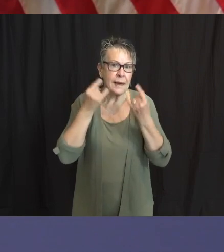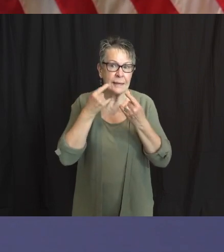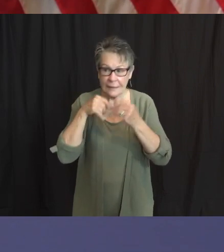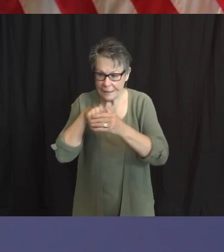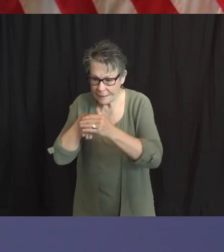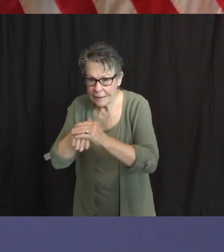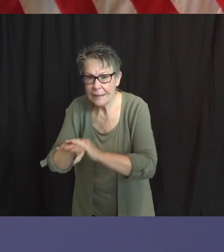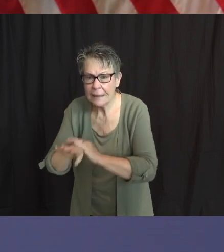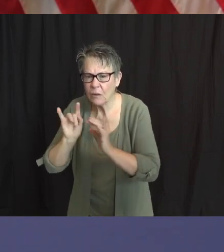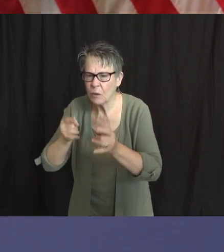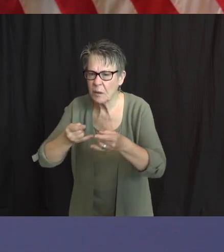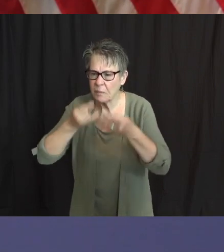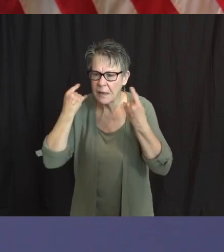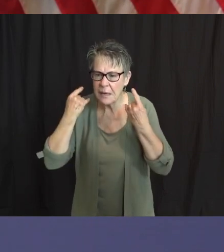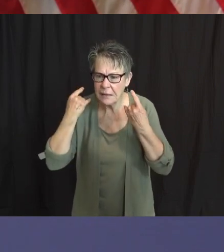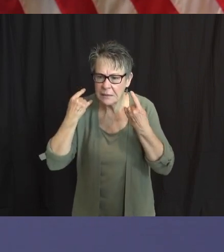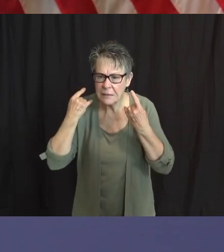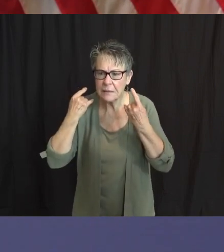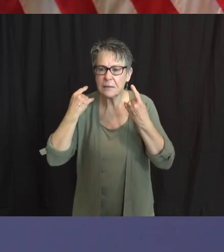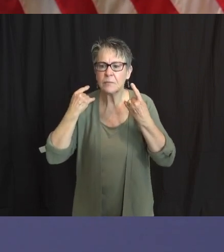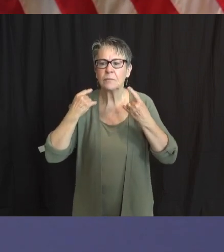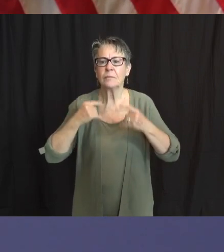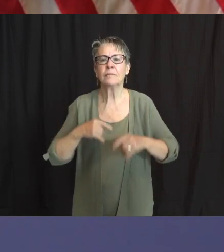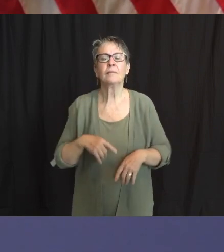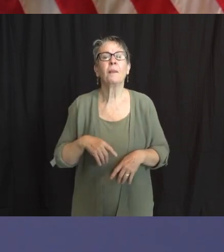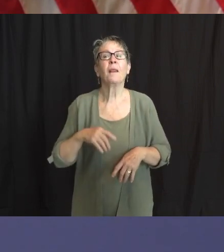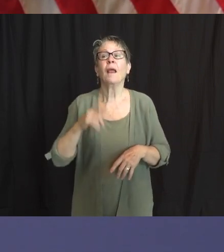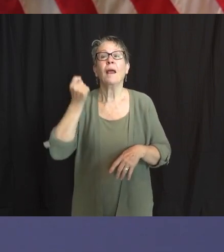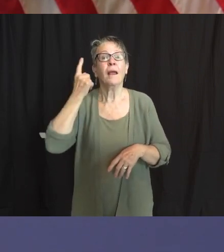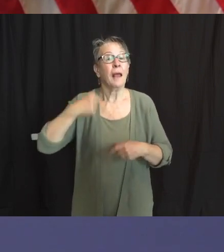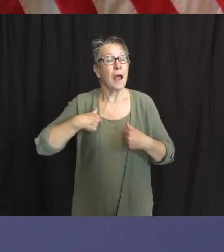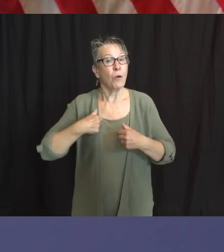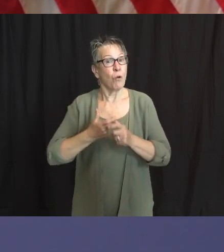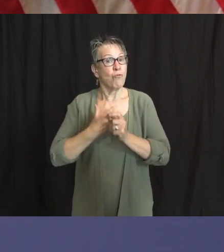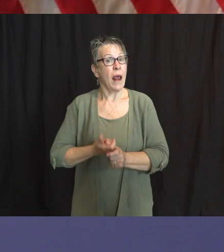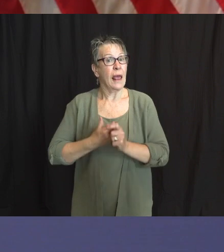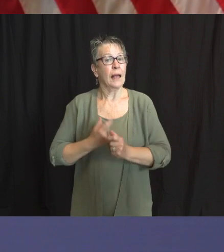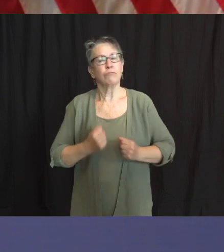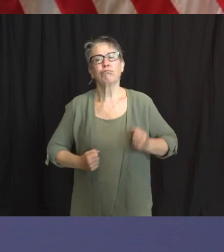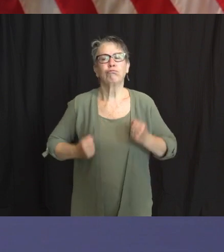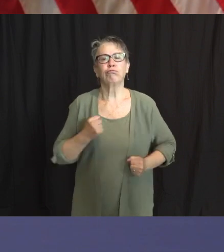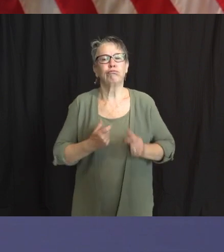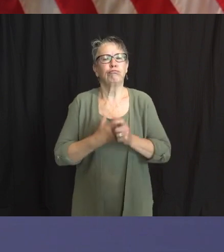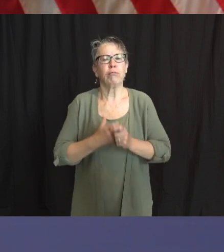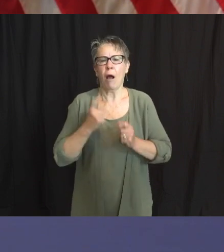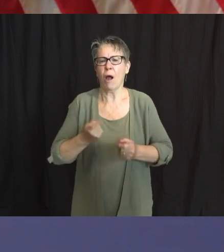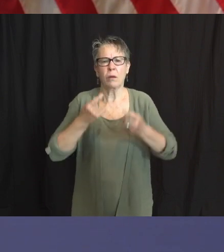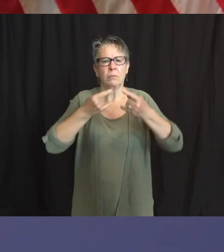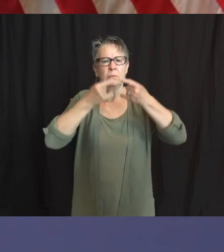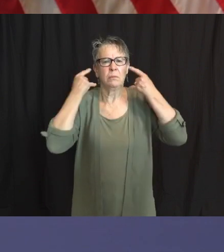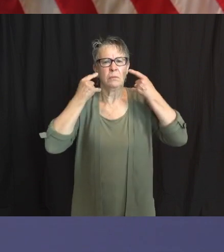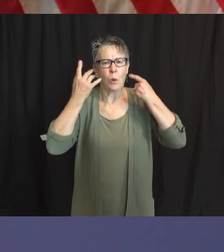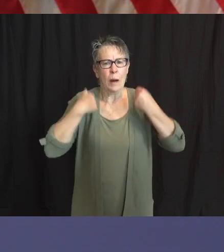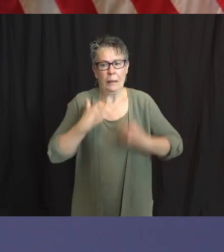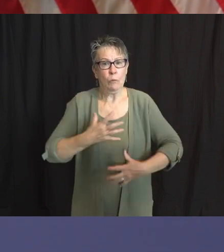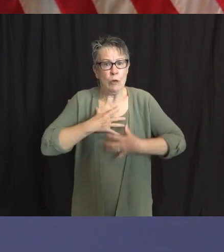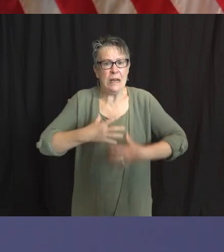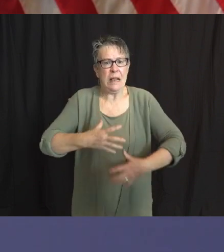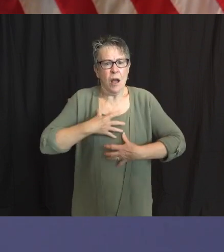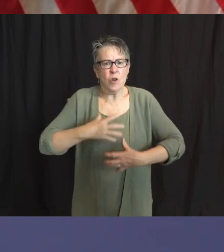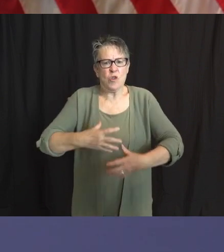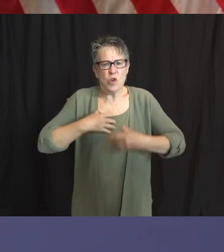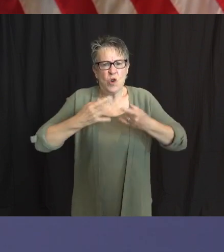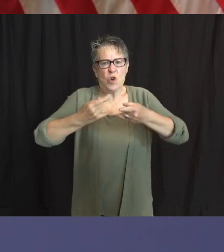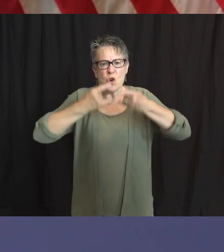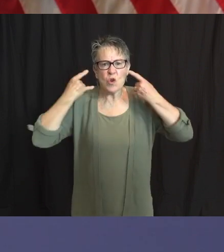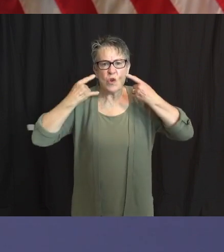a mask, never mind breathing through a mask. But you're chopping through, particularly we did one in Thompson Park a